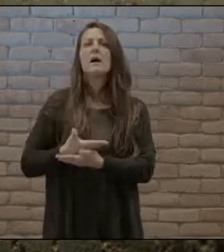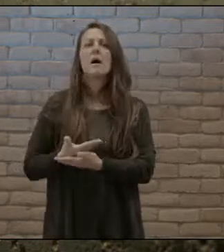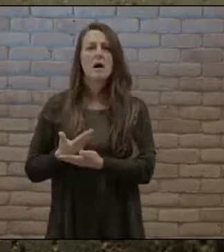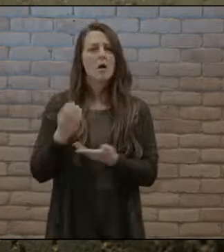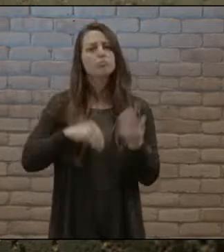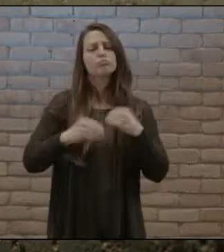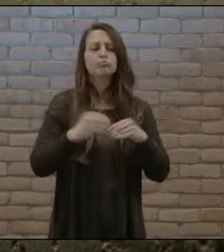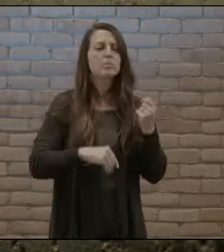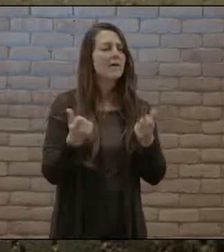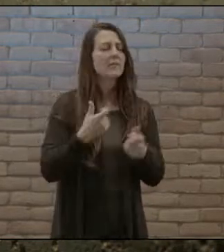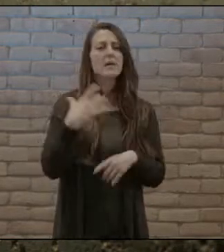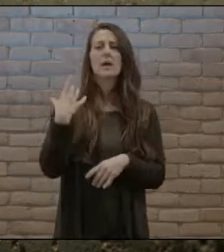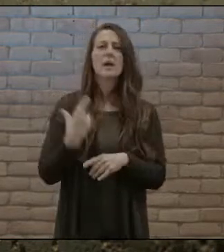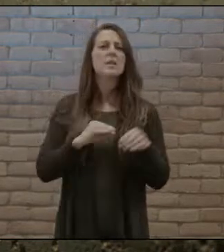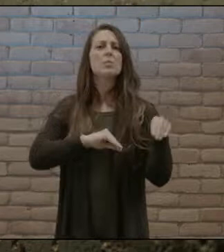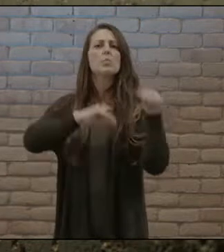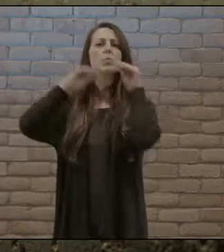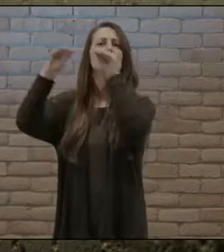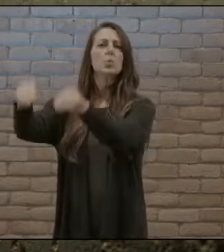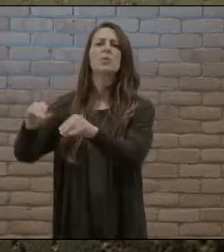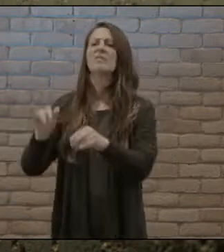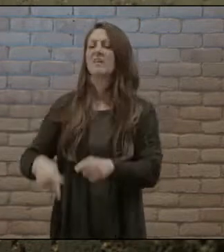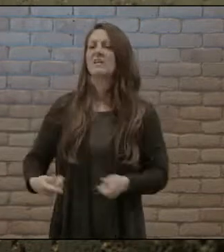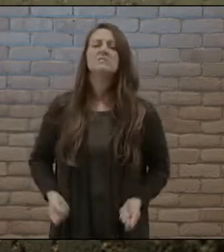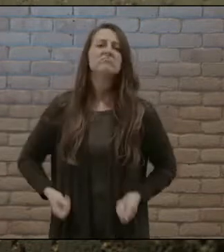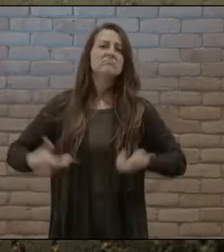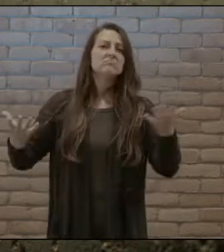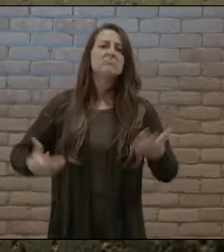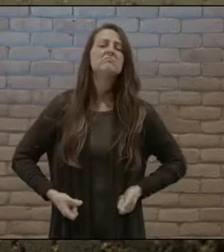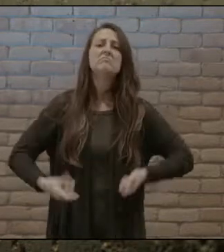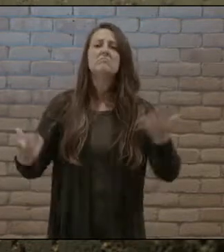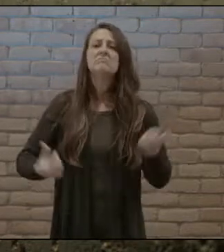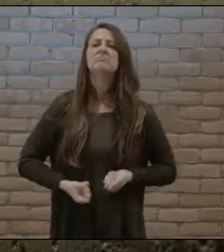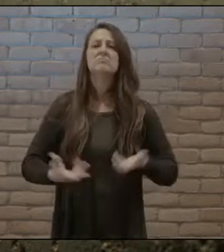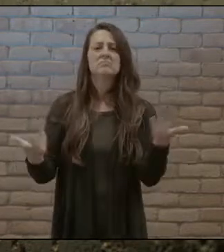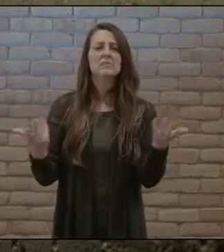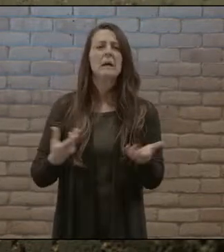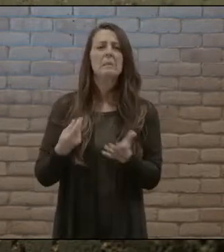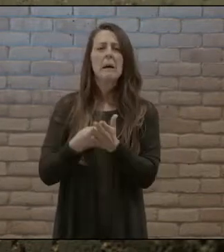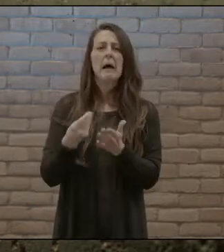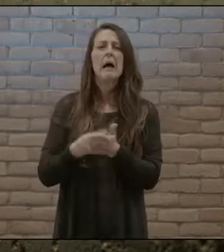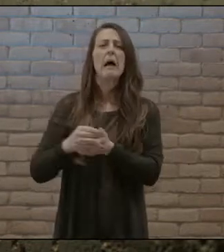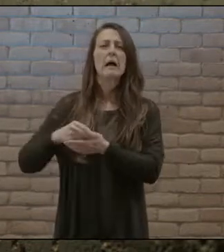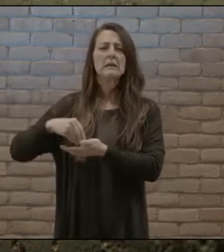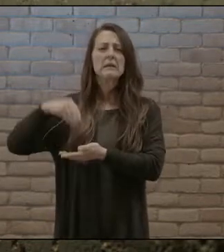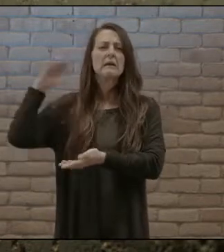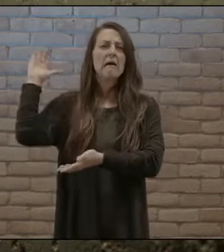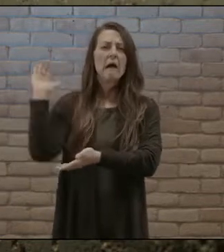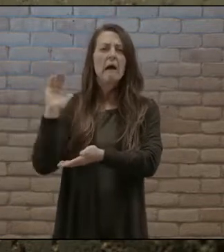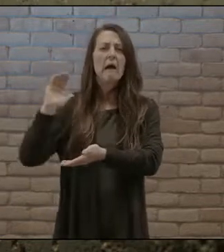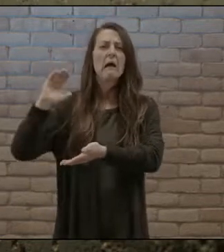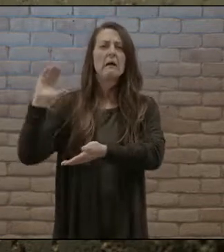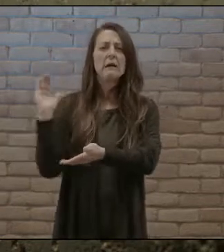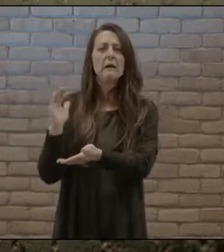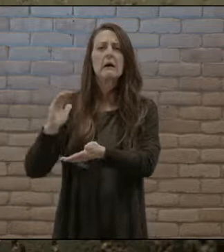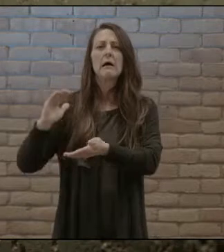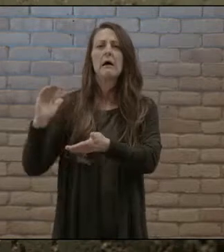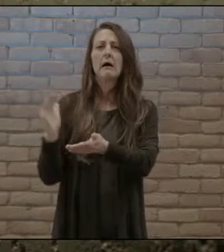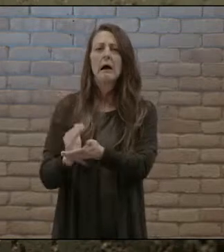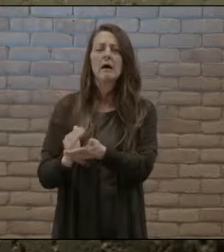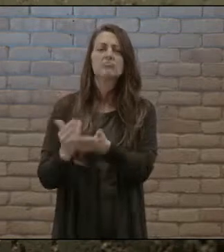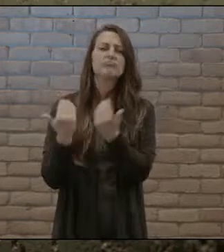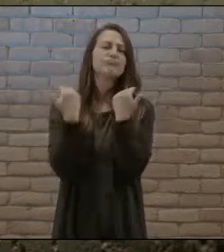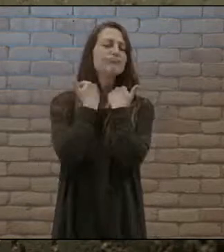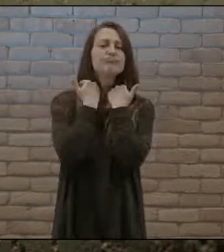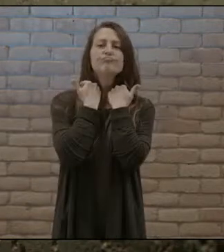a distant land, and there he wasted all his money in wild living. About